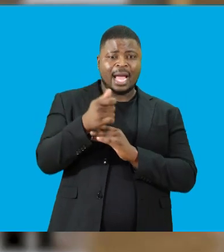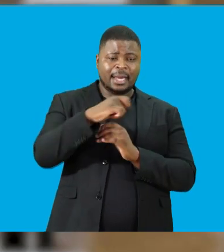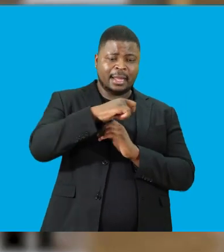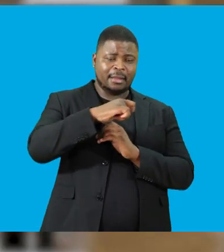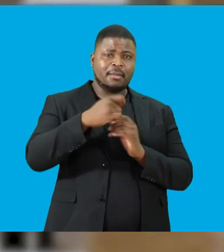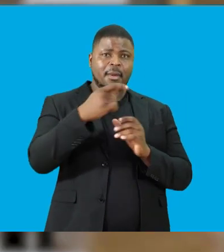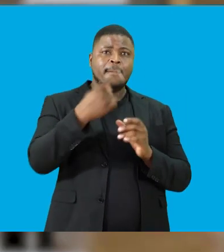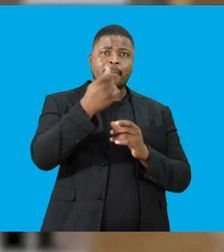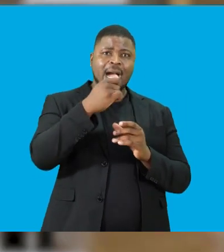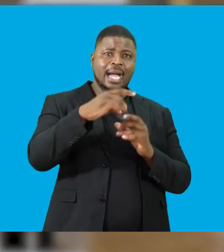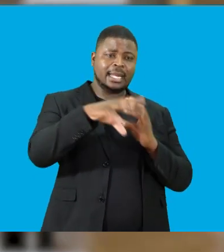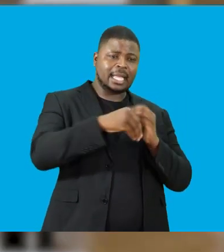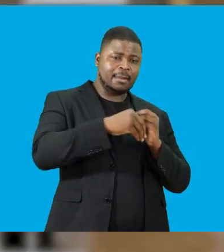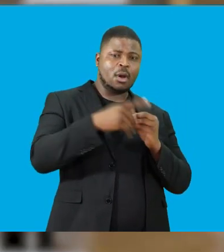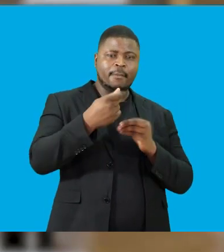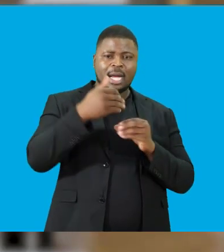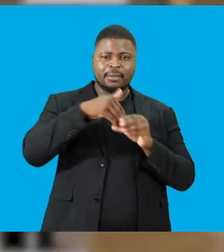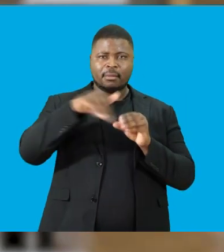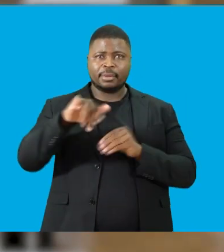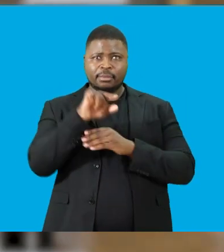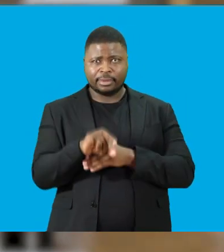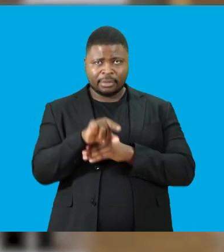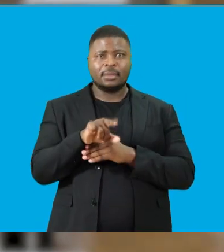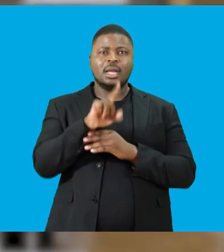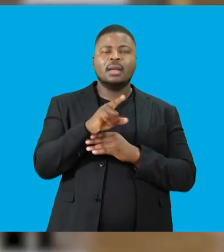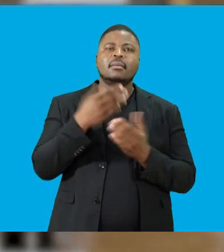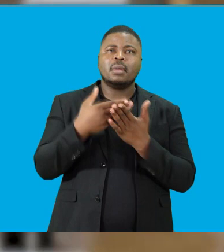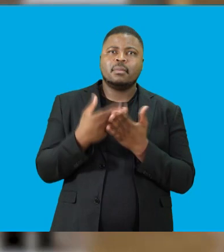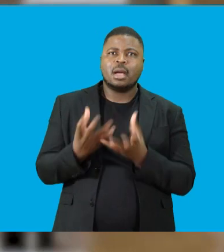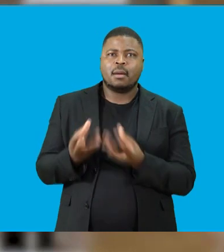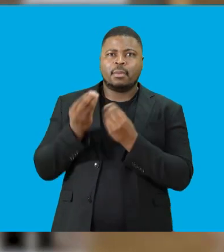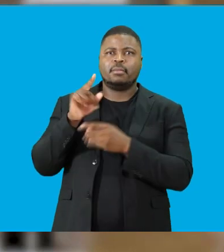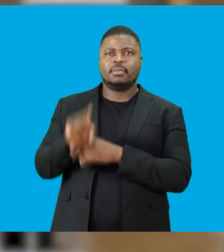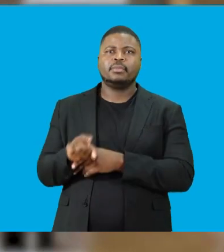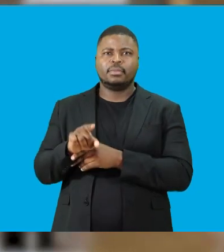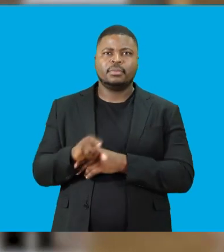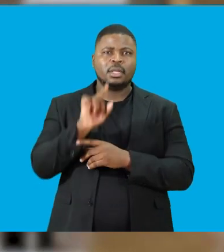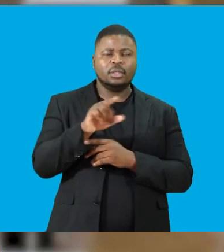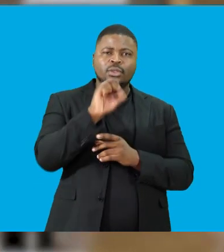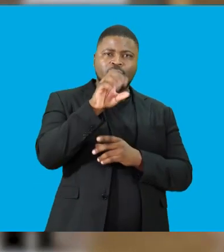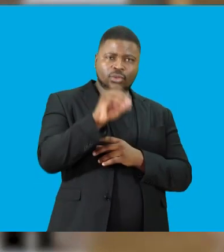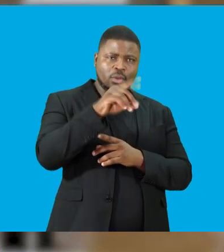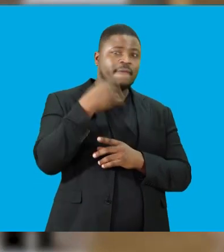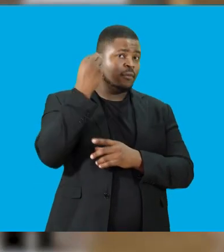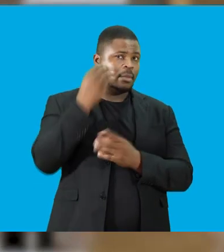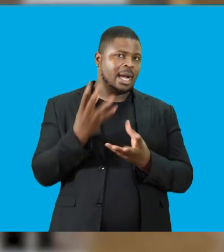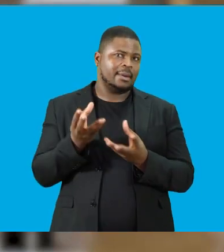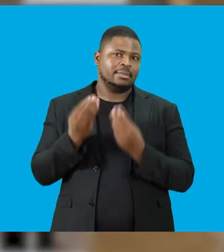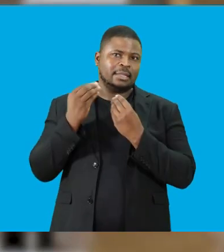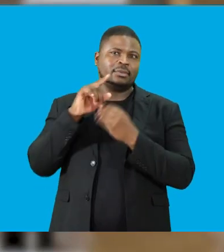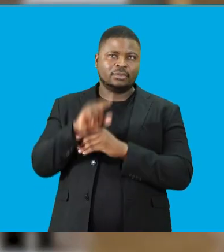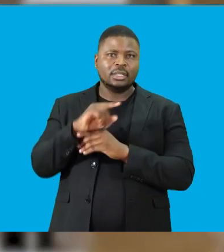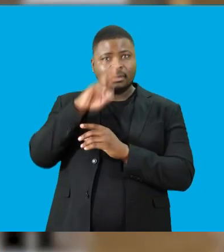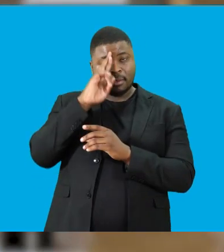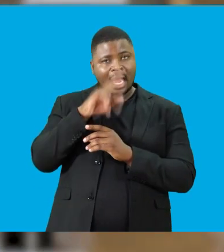out. Somebody is there, or there's a computer that is set by someone that updates you on such information. So